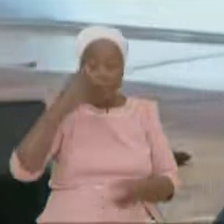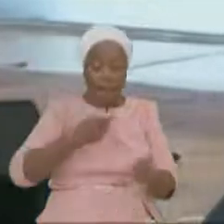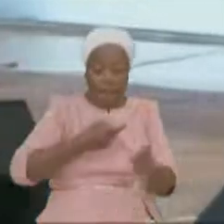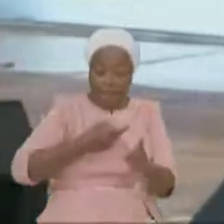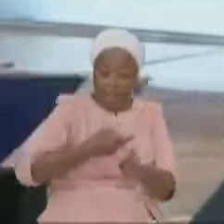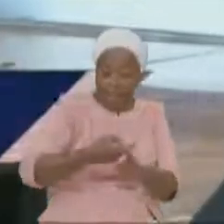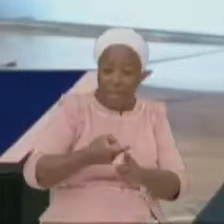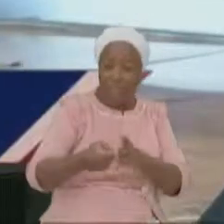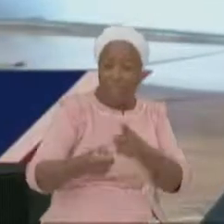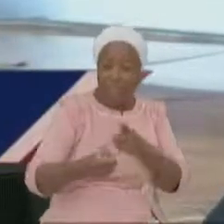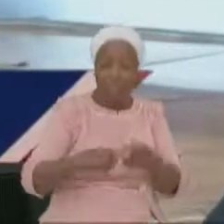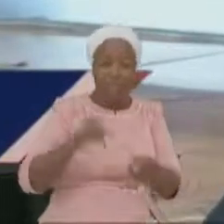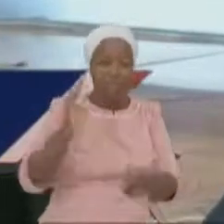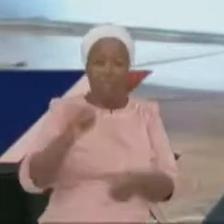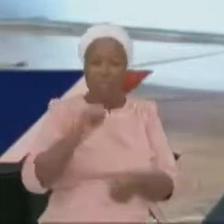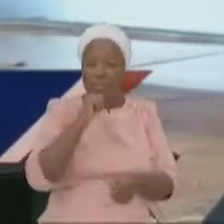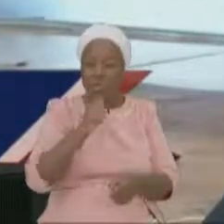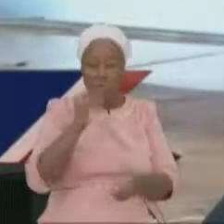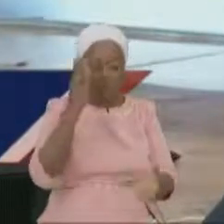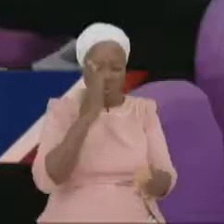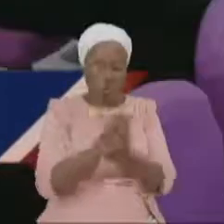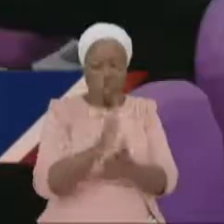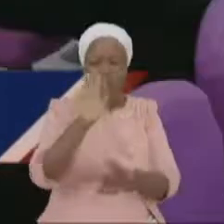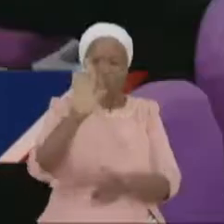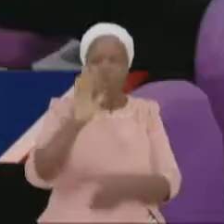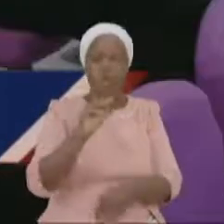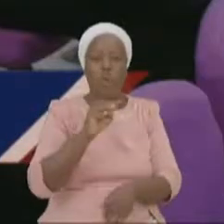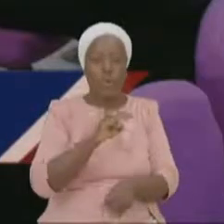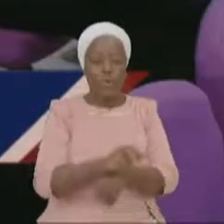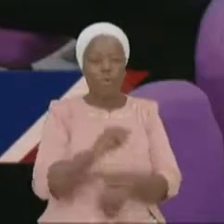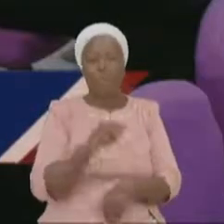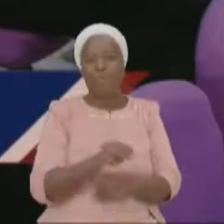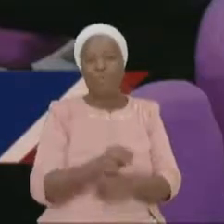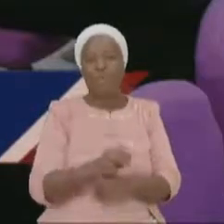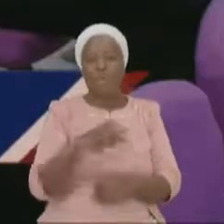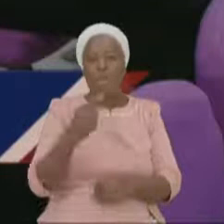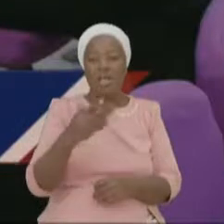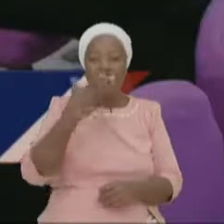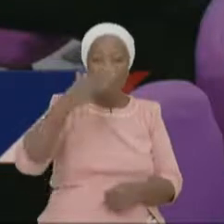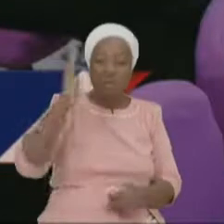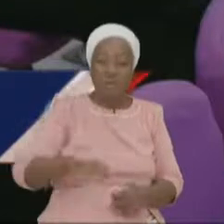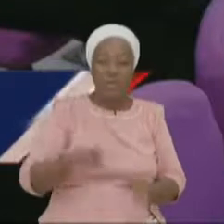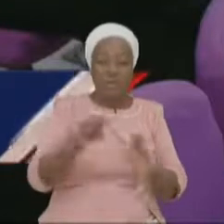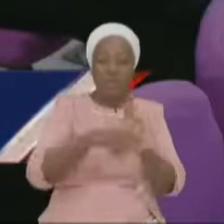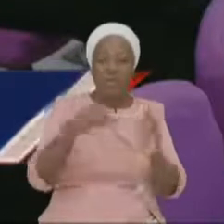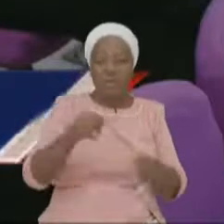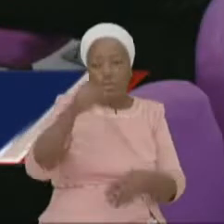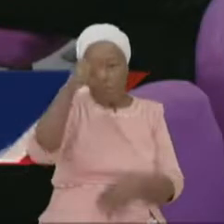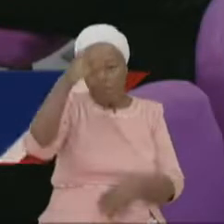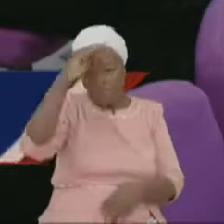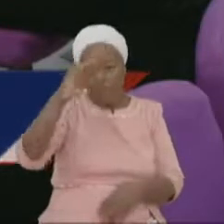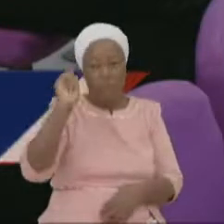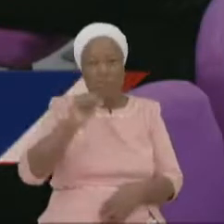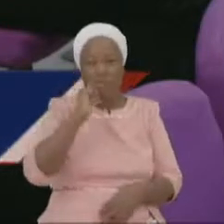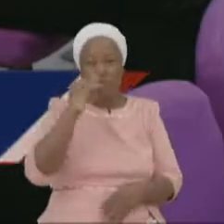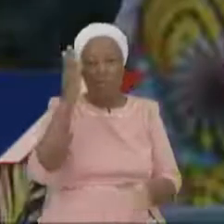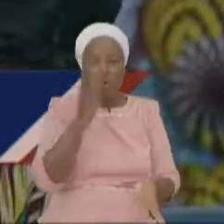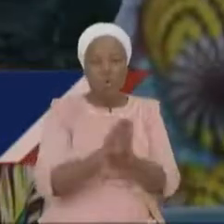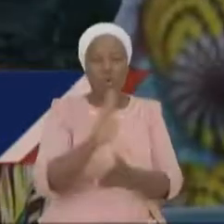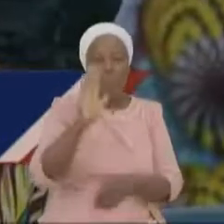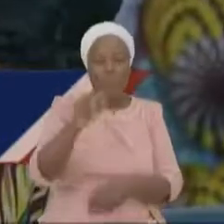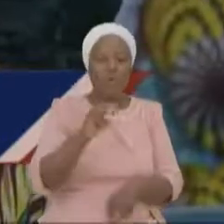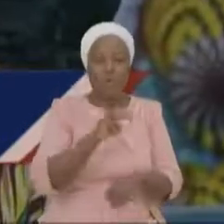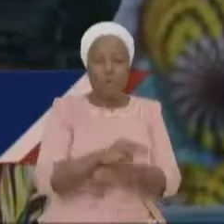persecution will not cut short your ministry. The wickedness of man will not cut short your